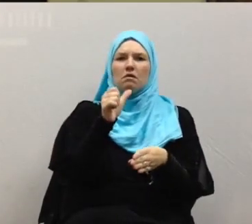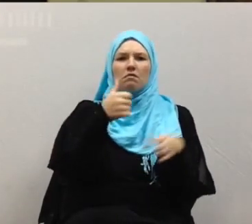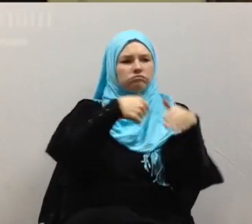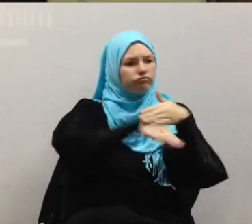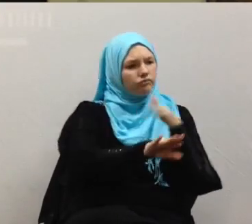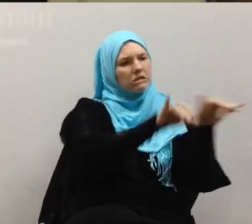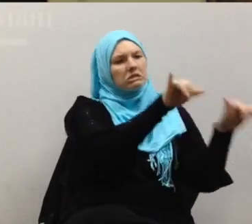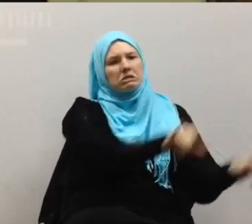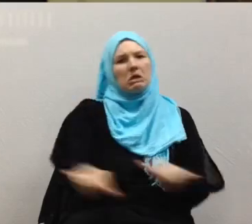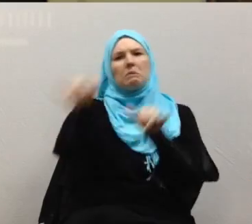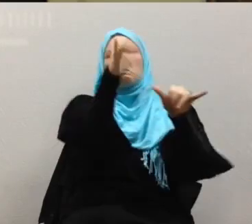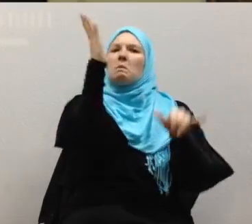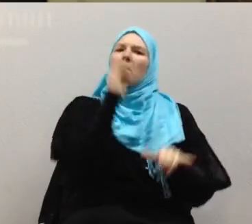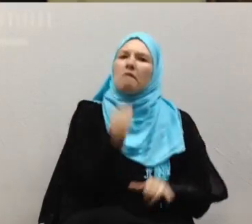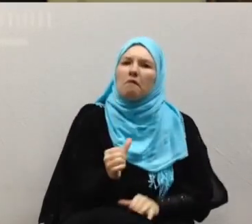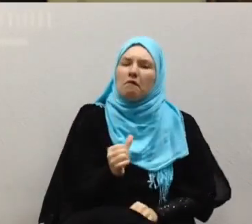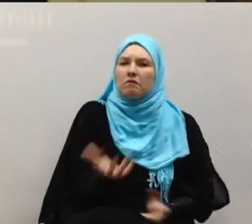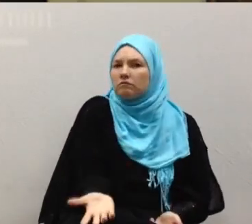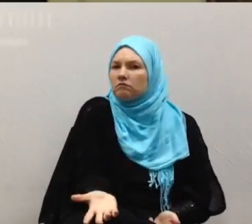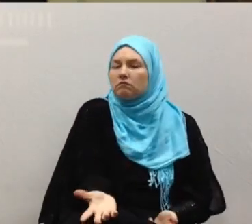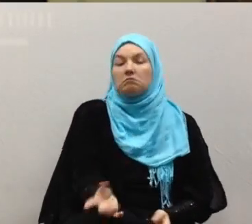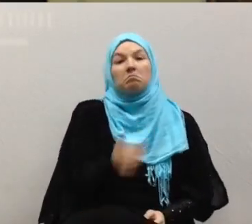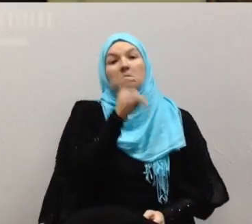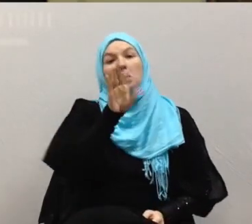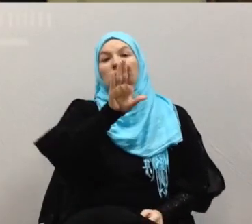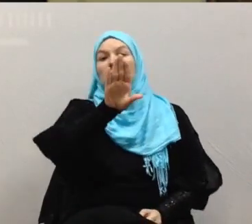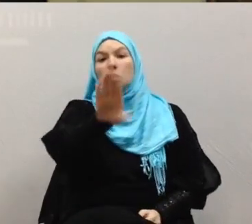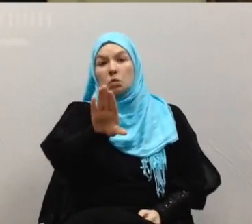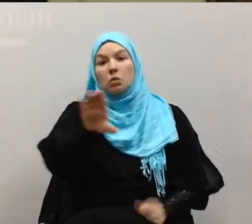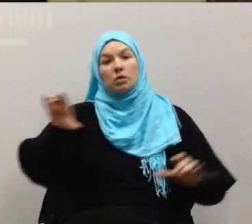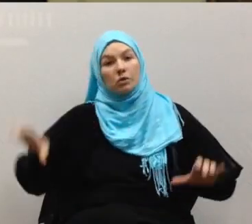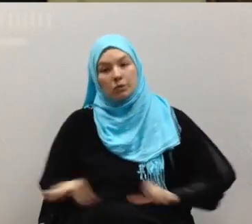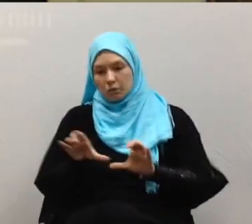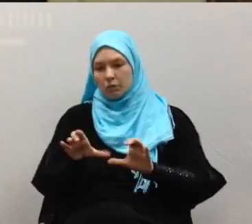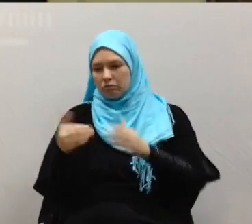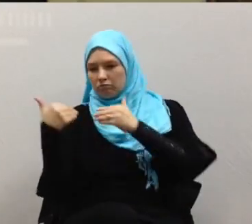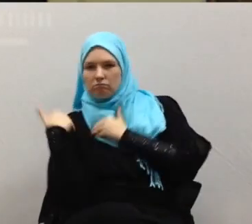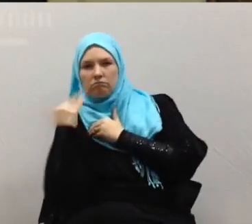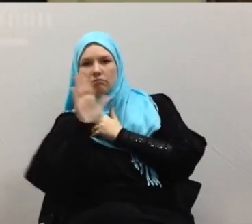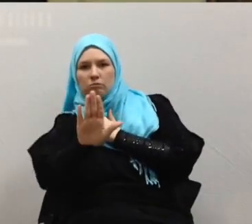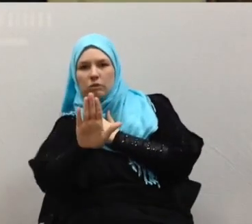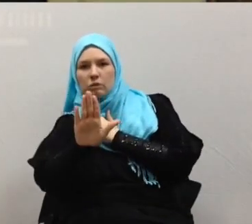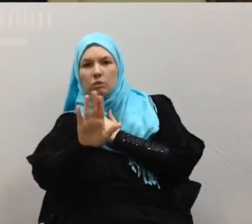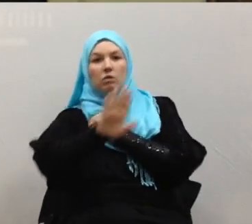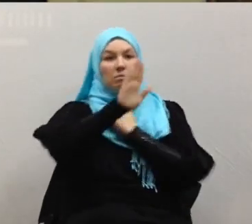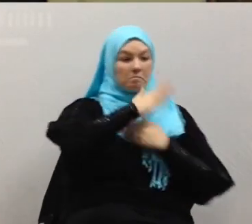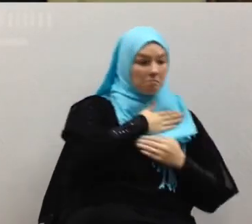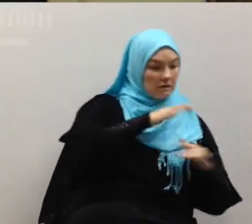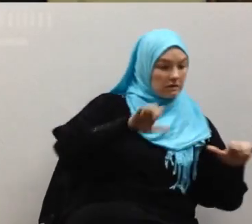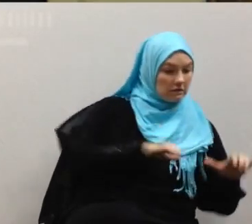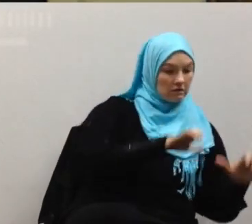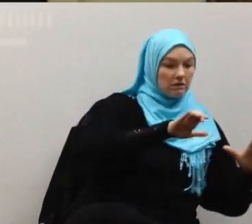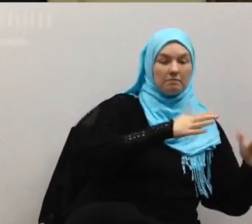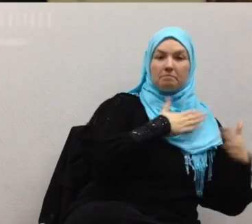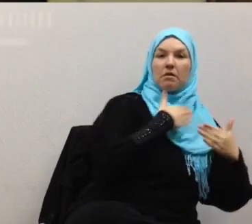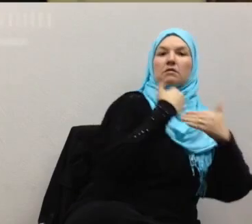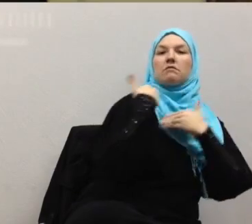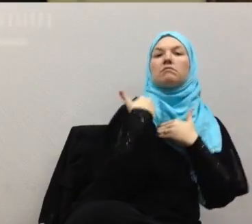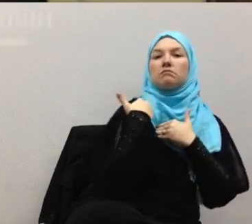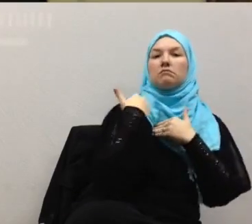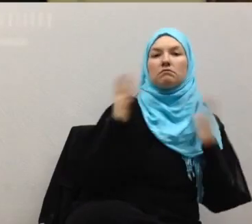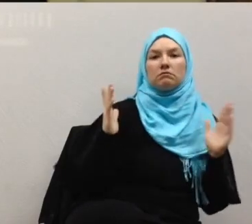Because your deeds are your only reason between you and